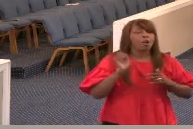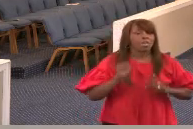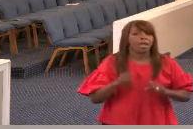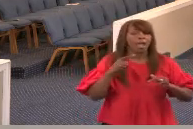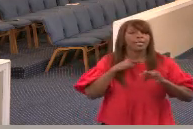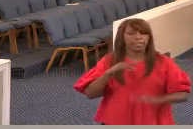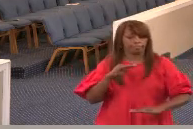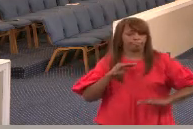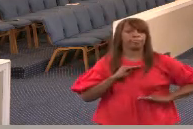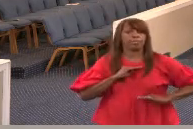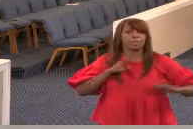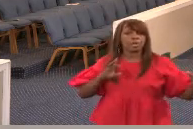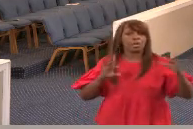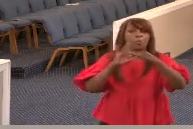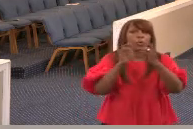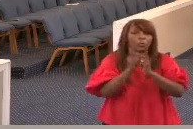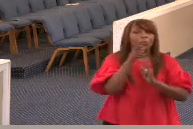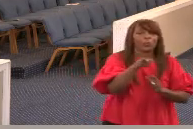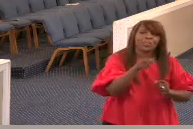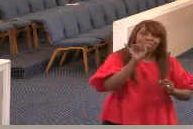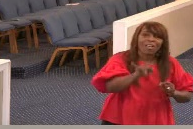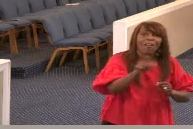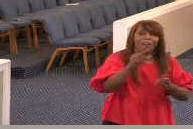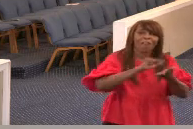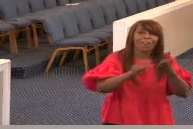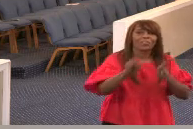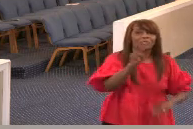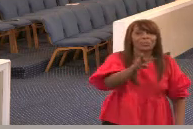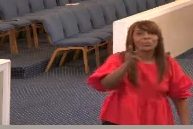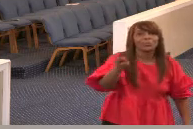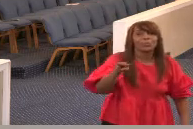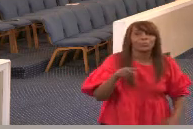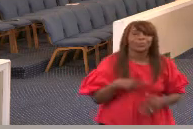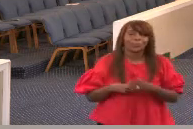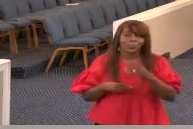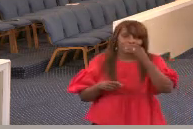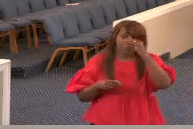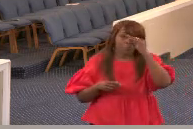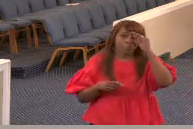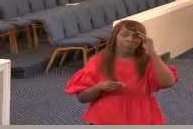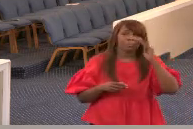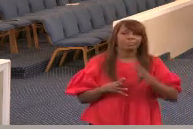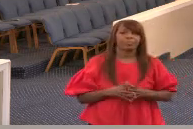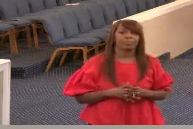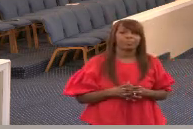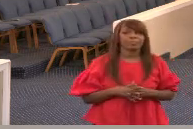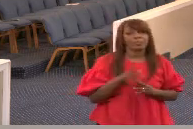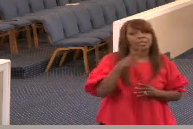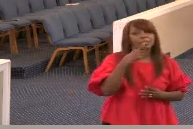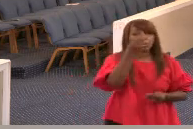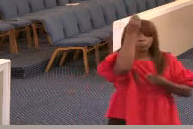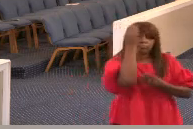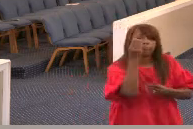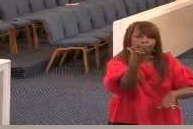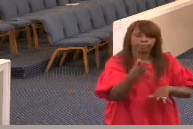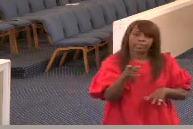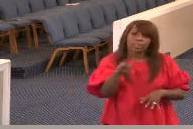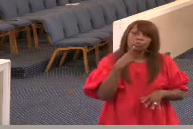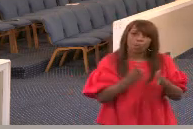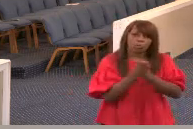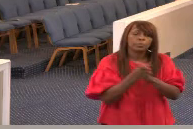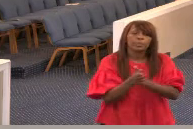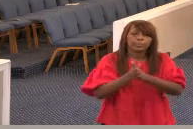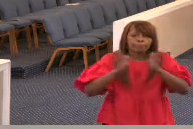you right where you are. It's there. Look at verse 22. It says, and now I exhort you to be of good